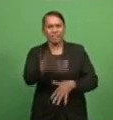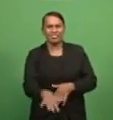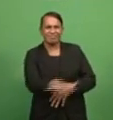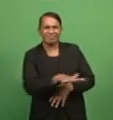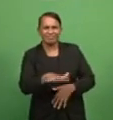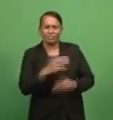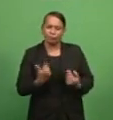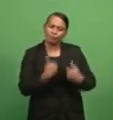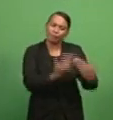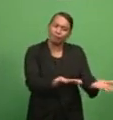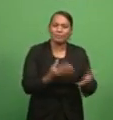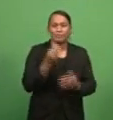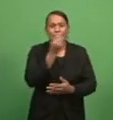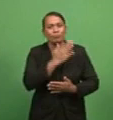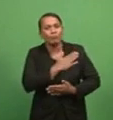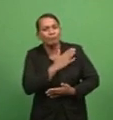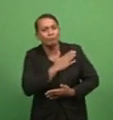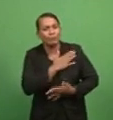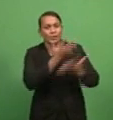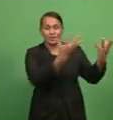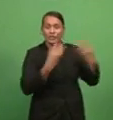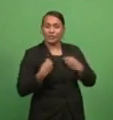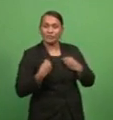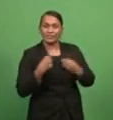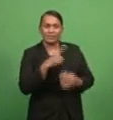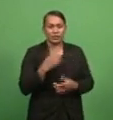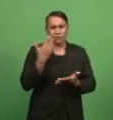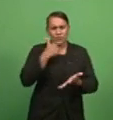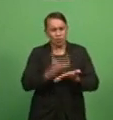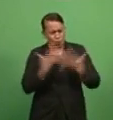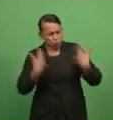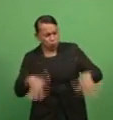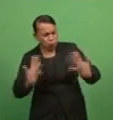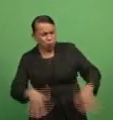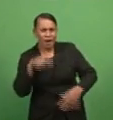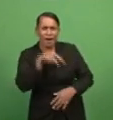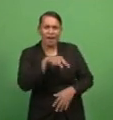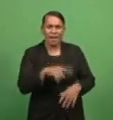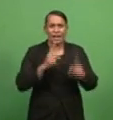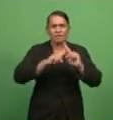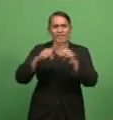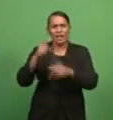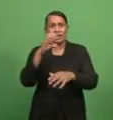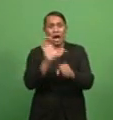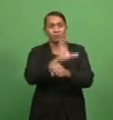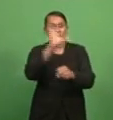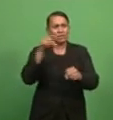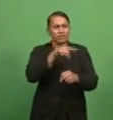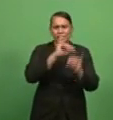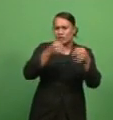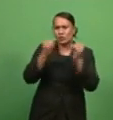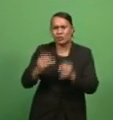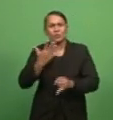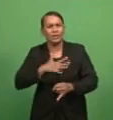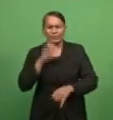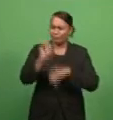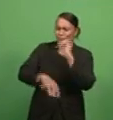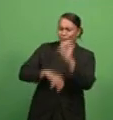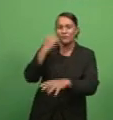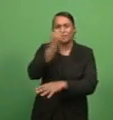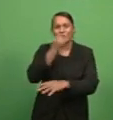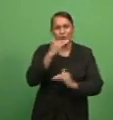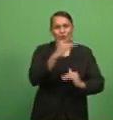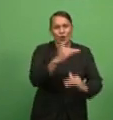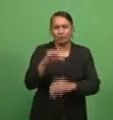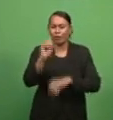receiving overwhelming support from corporate companies as well as individuals who are eager to be part of this worthy cause. Koroi